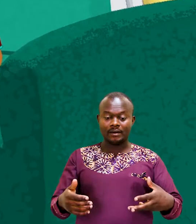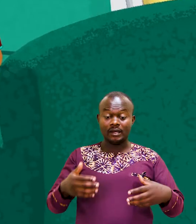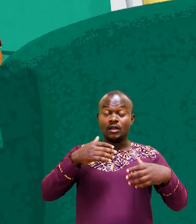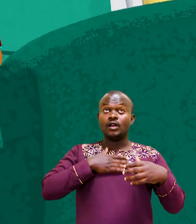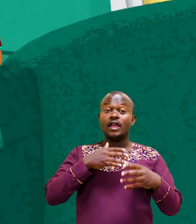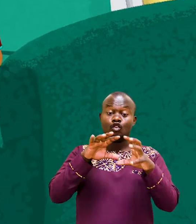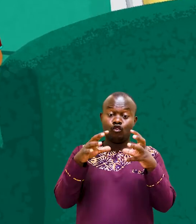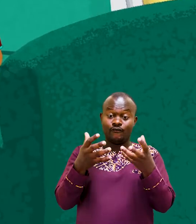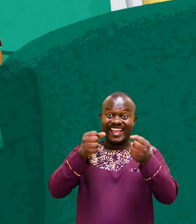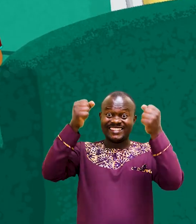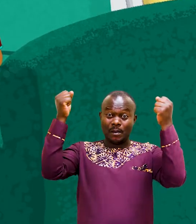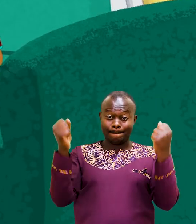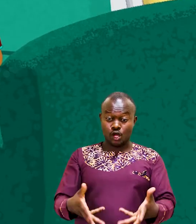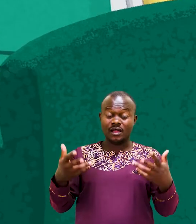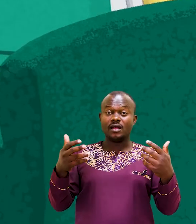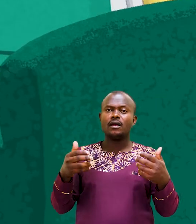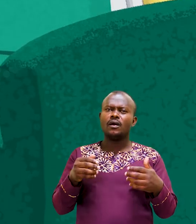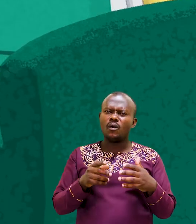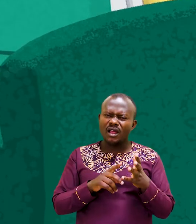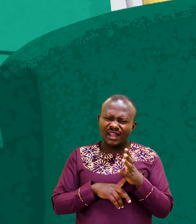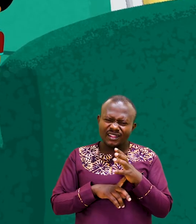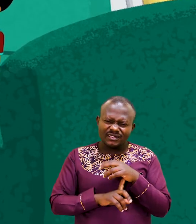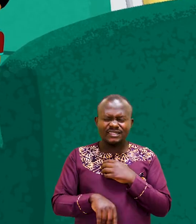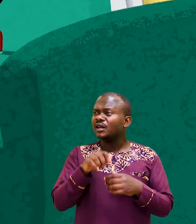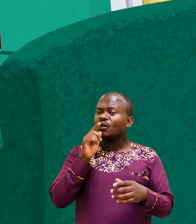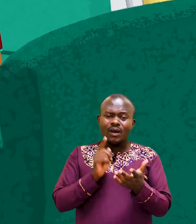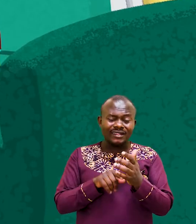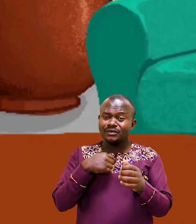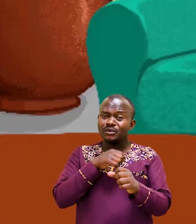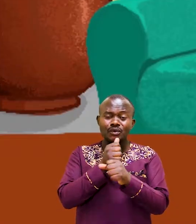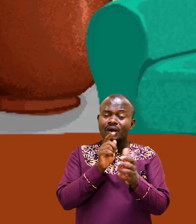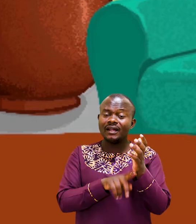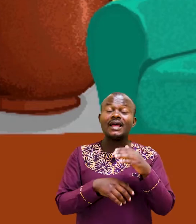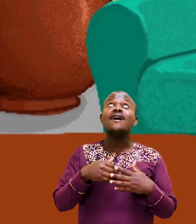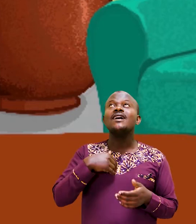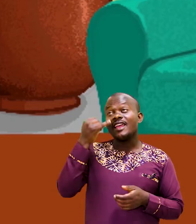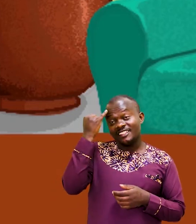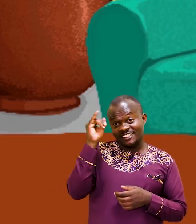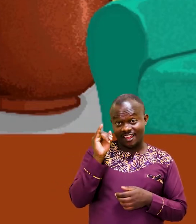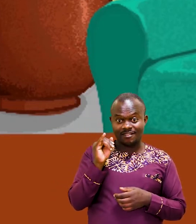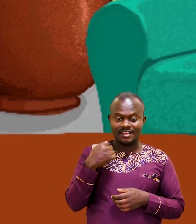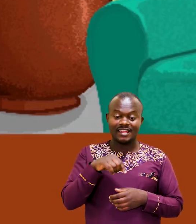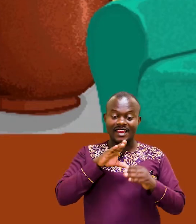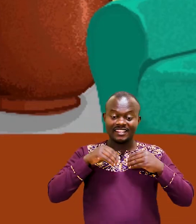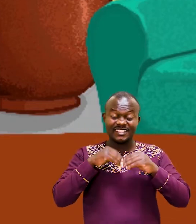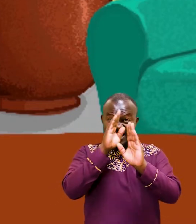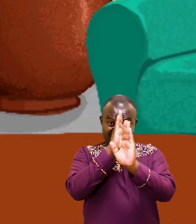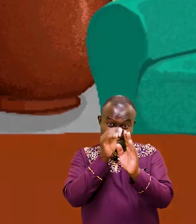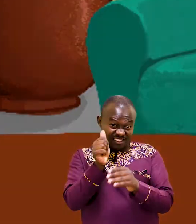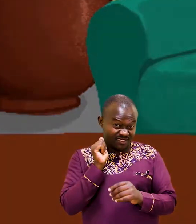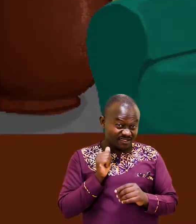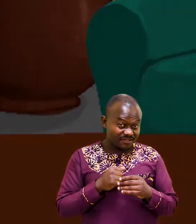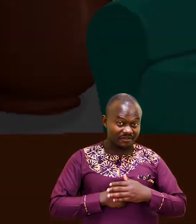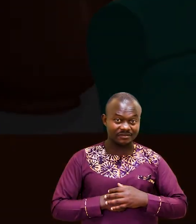I just broke a vase. What? What do we do? I have an idea. Let's hide